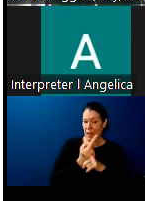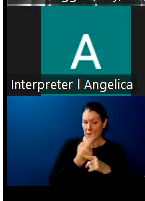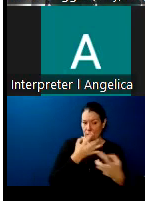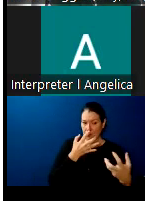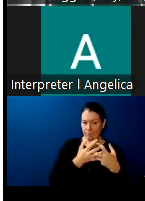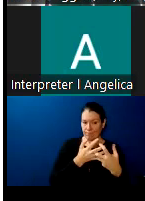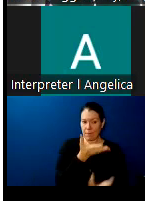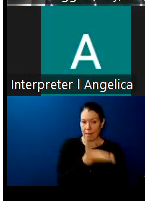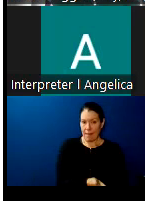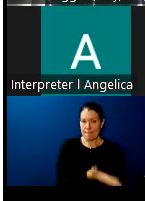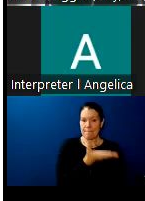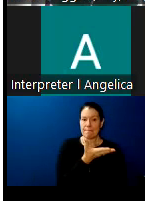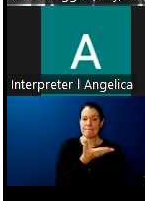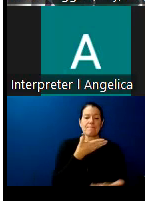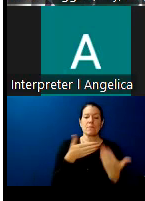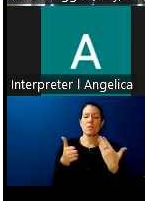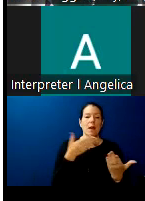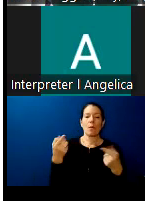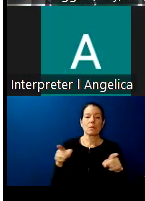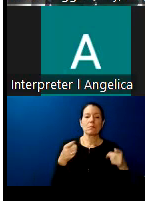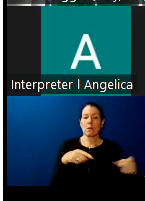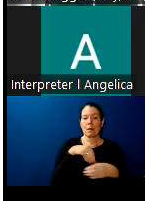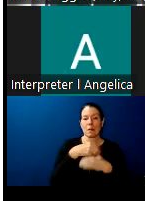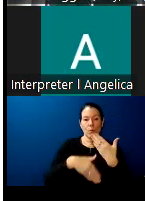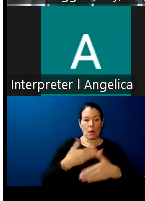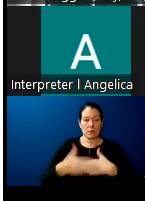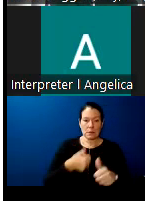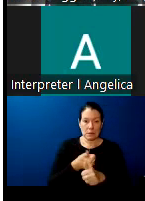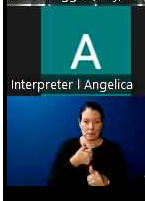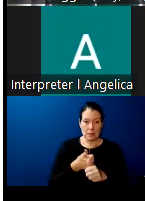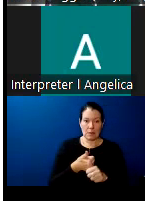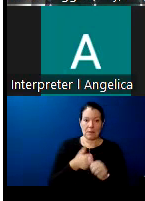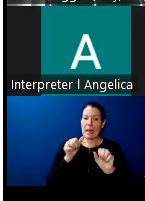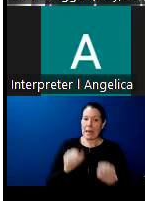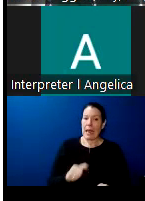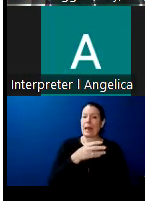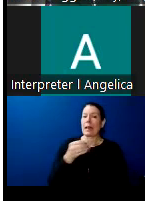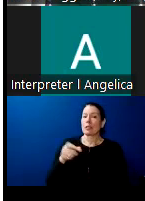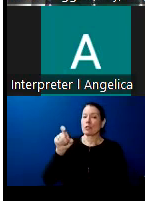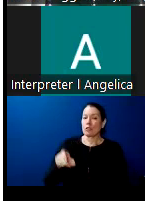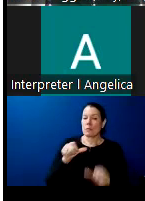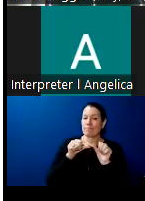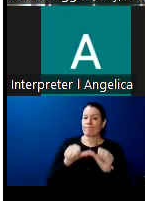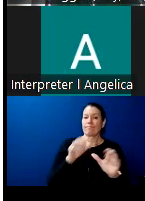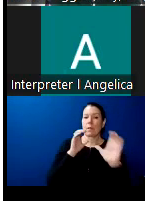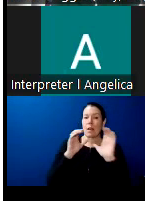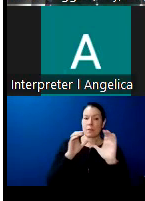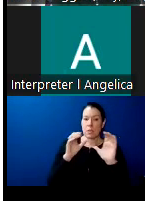survivor. Regardless of where we are in this process, this can and should be an ongoing